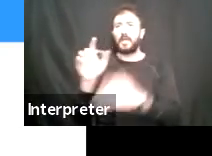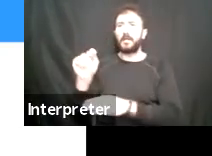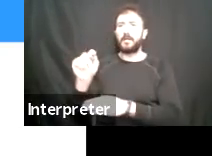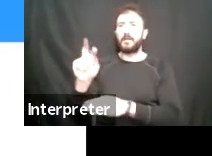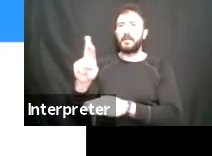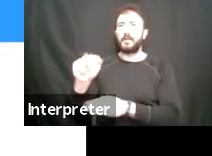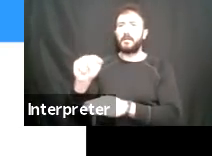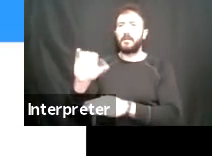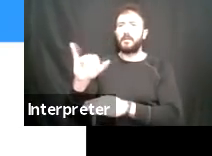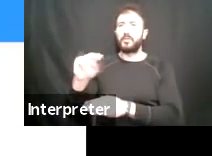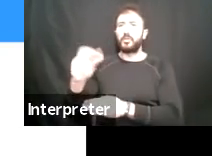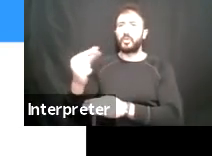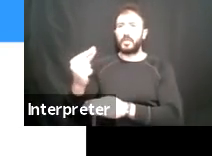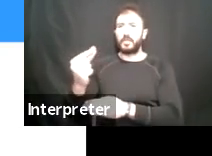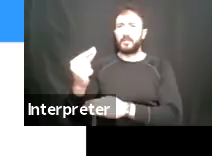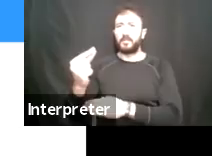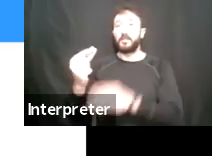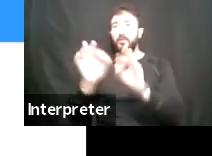very important role.